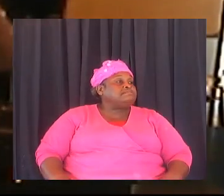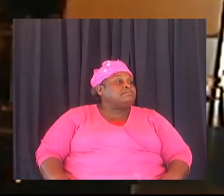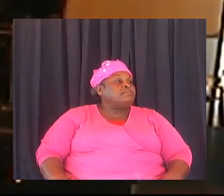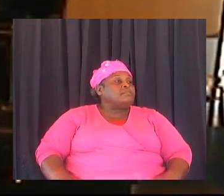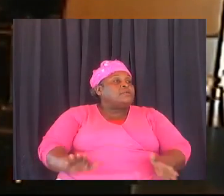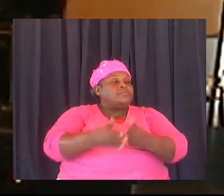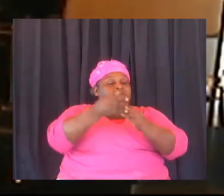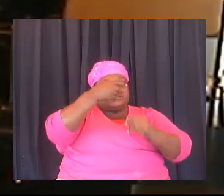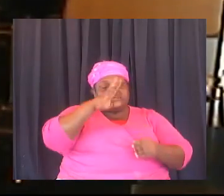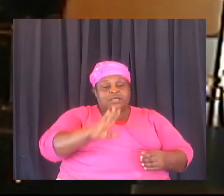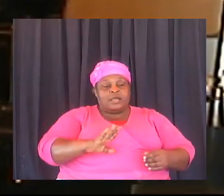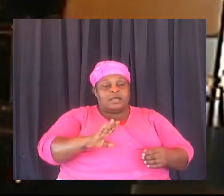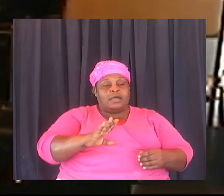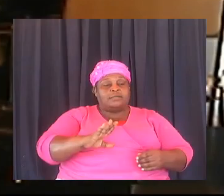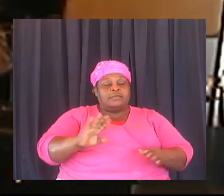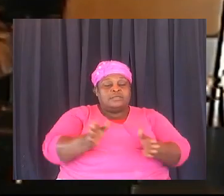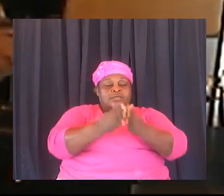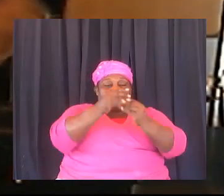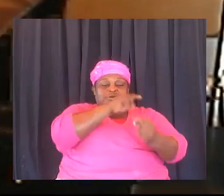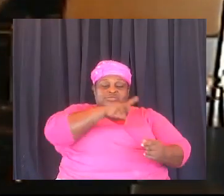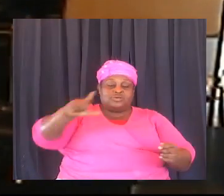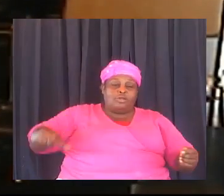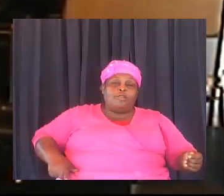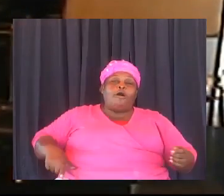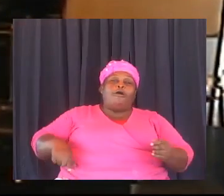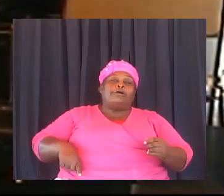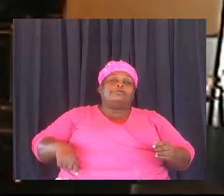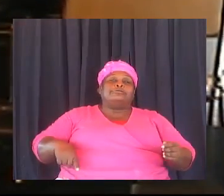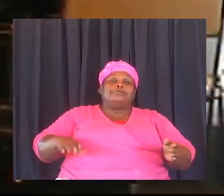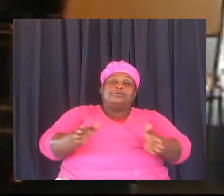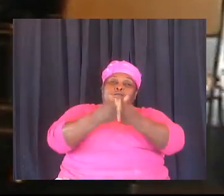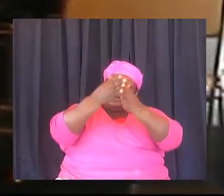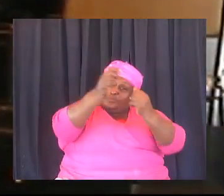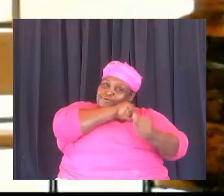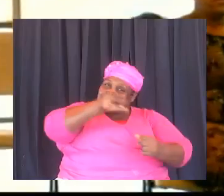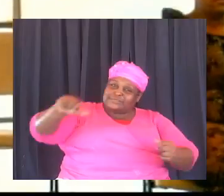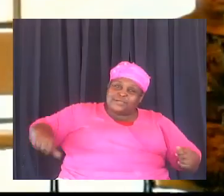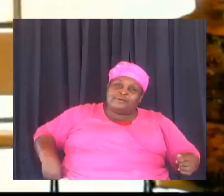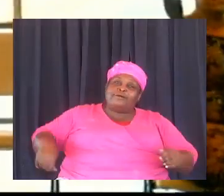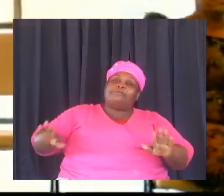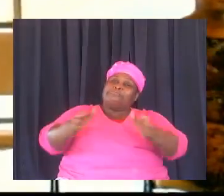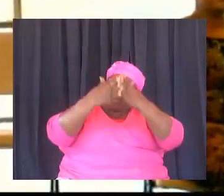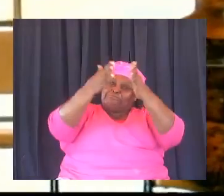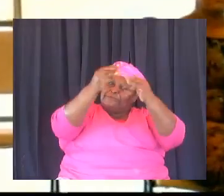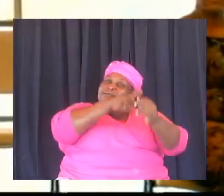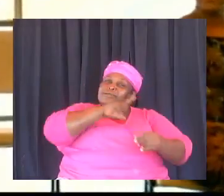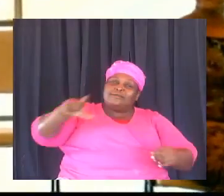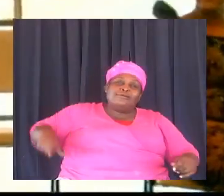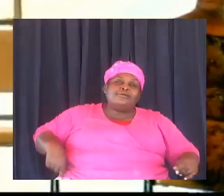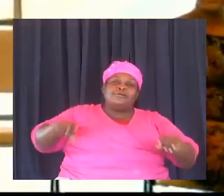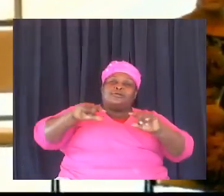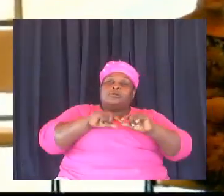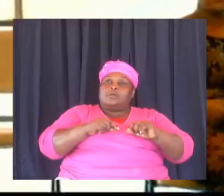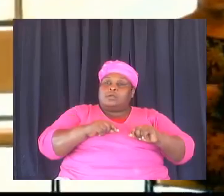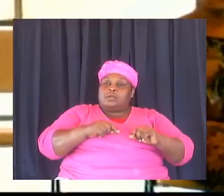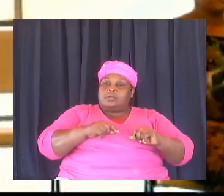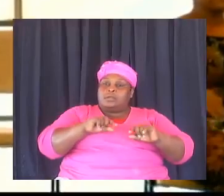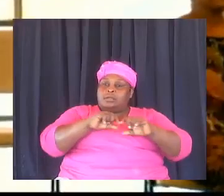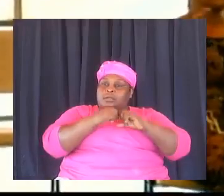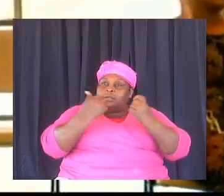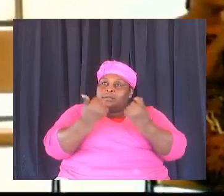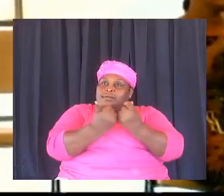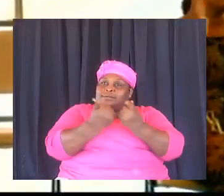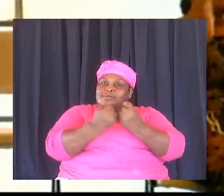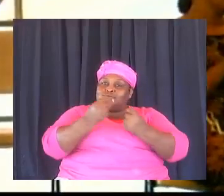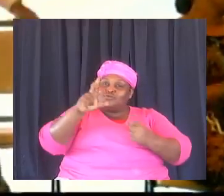Praise God. Come on, we praise the Lord, everybody. Can we praise the Lord, everybody? This is group three, right? Come on, group three. Can we